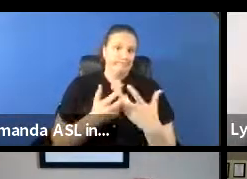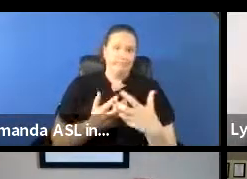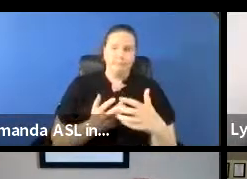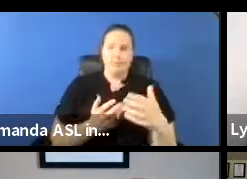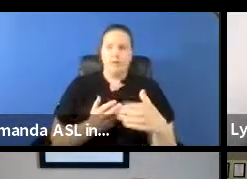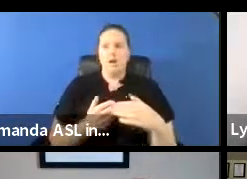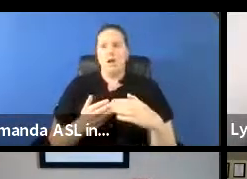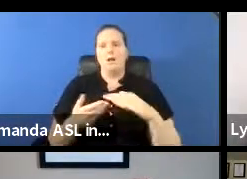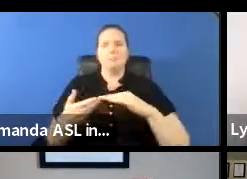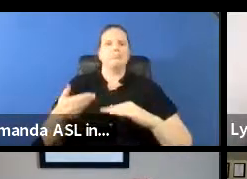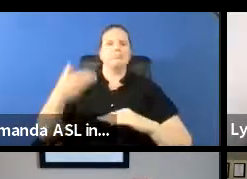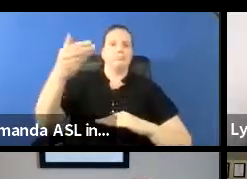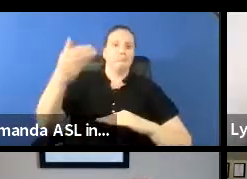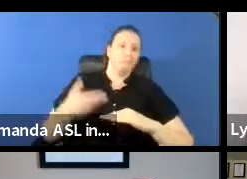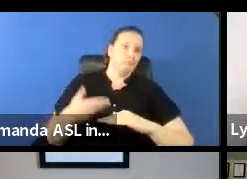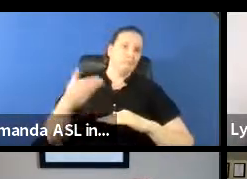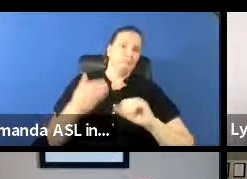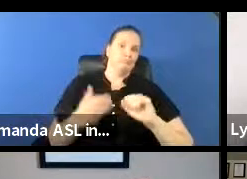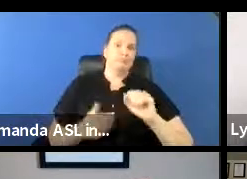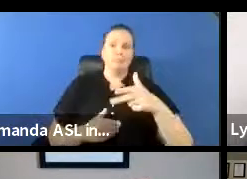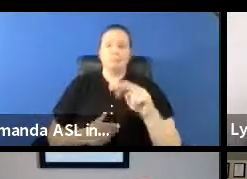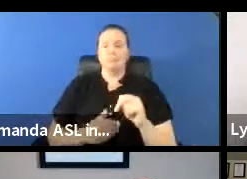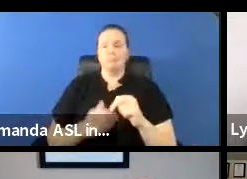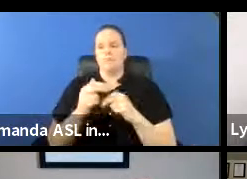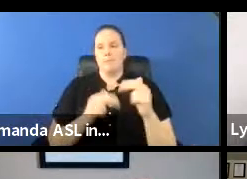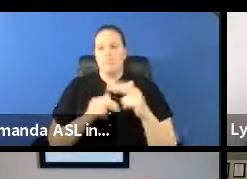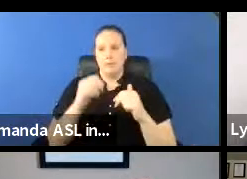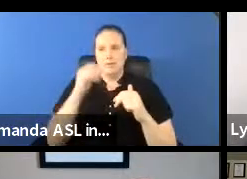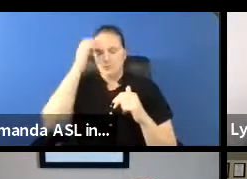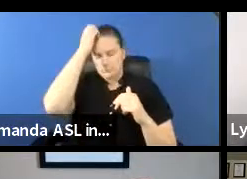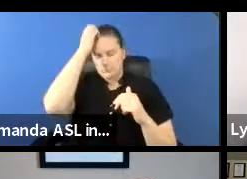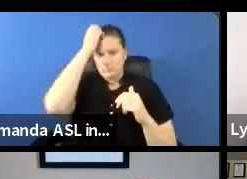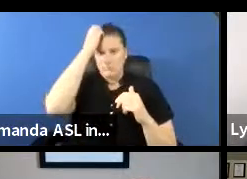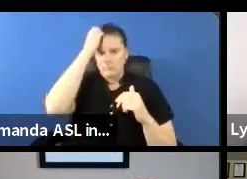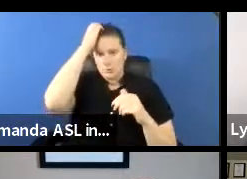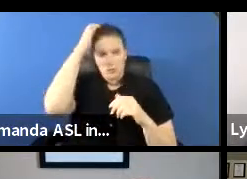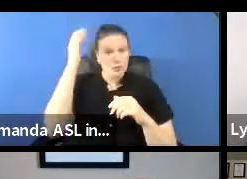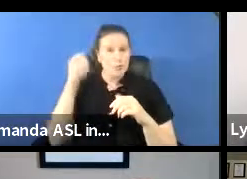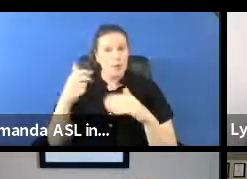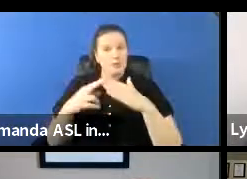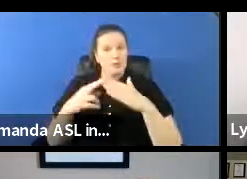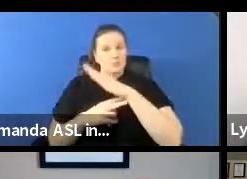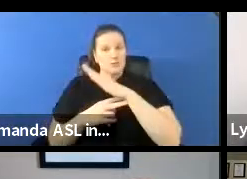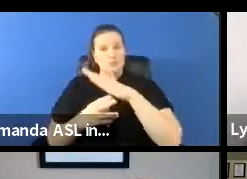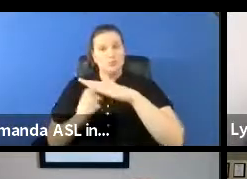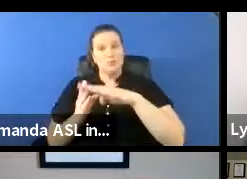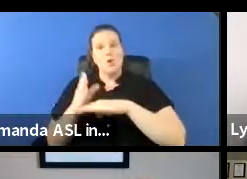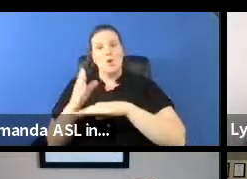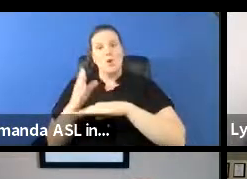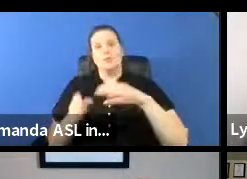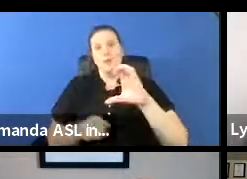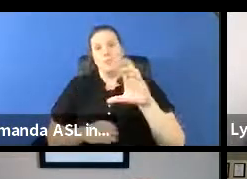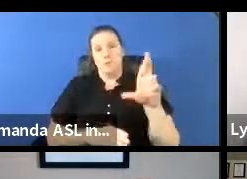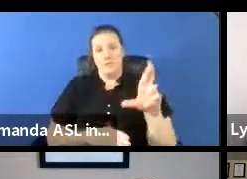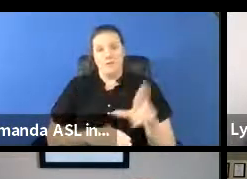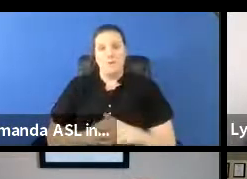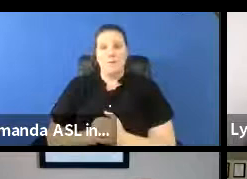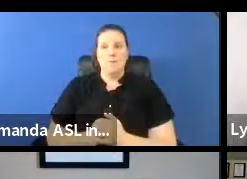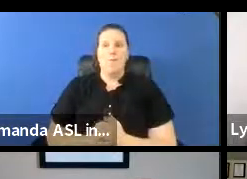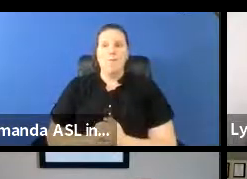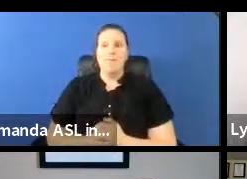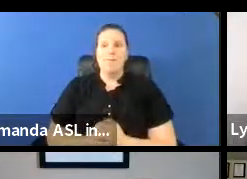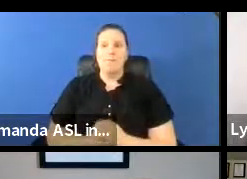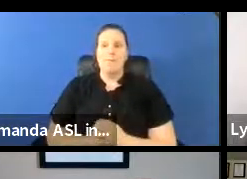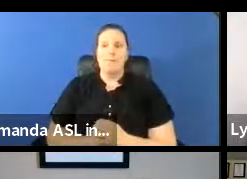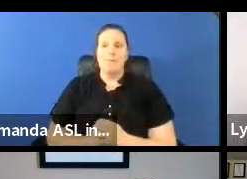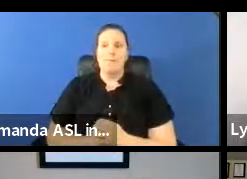lift span, then we're going to build two other bridges to cross the Columbia, I